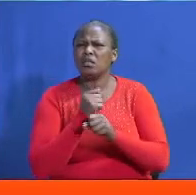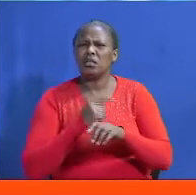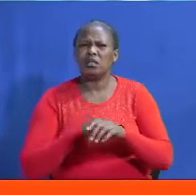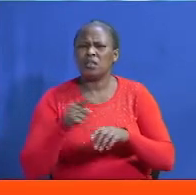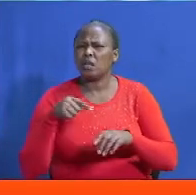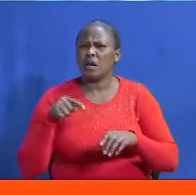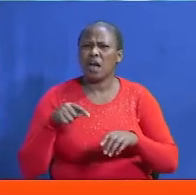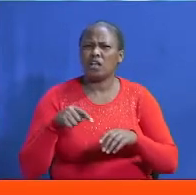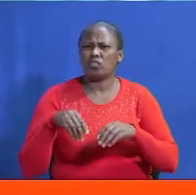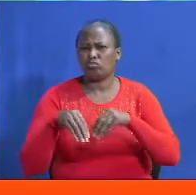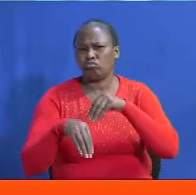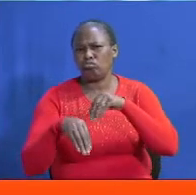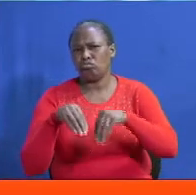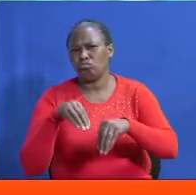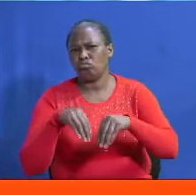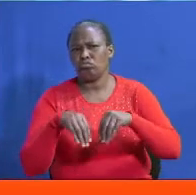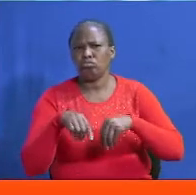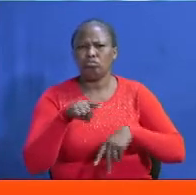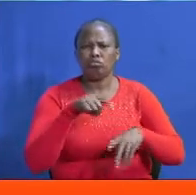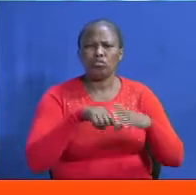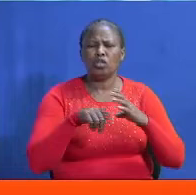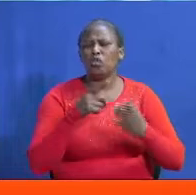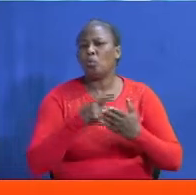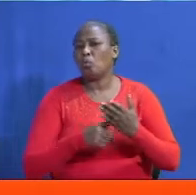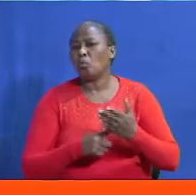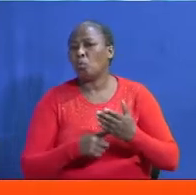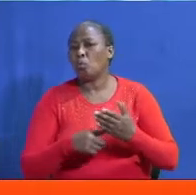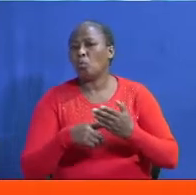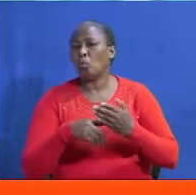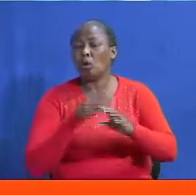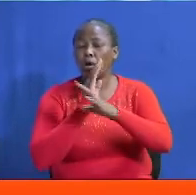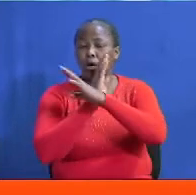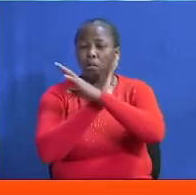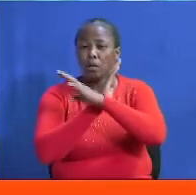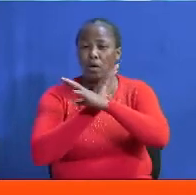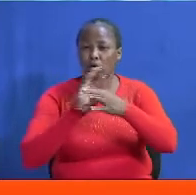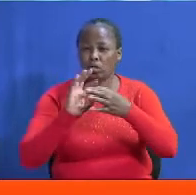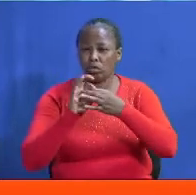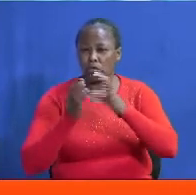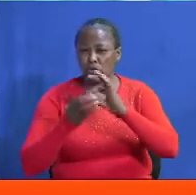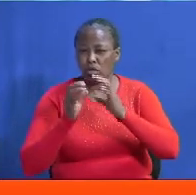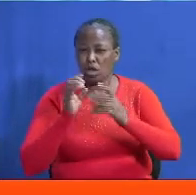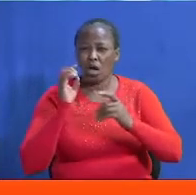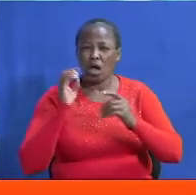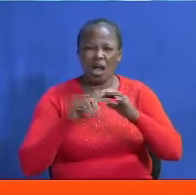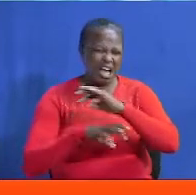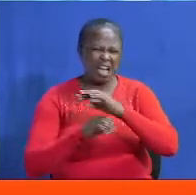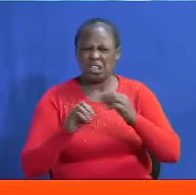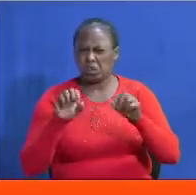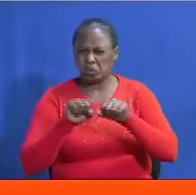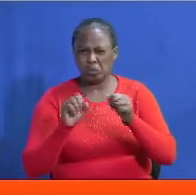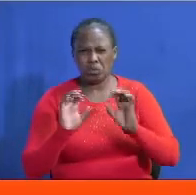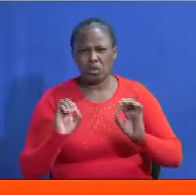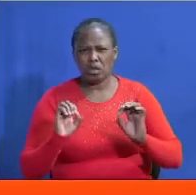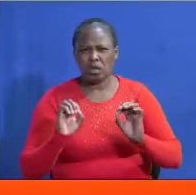conducting elections in the blockchain, so that the transactions, so that someone cannot hack into the system. Right. Yeah. Now, if